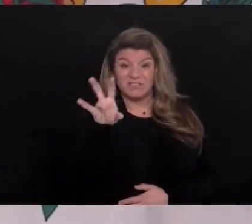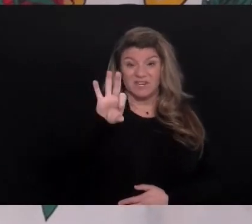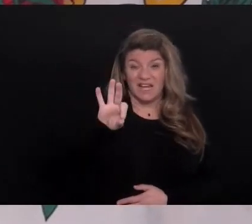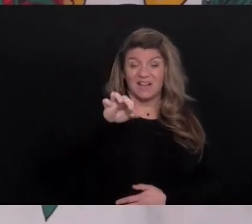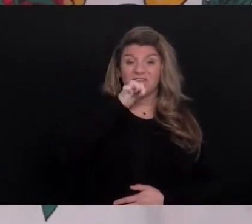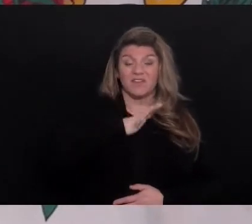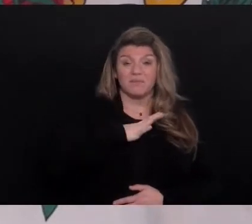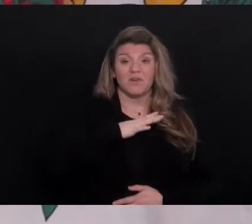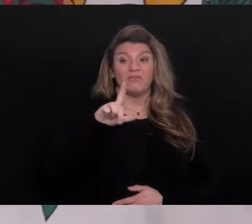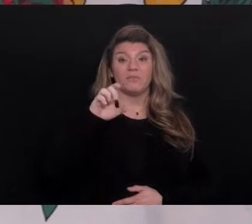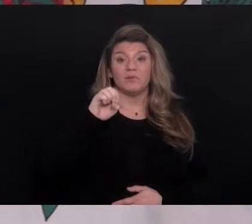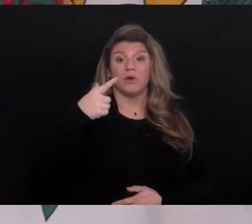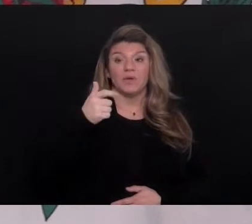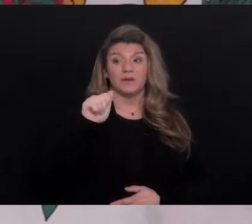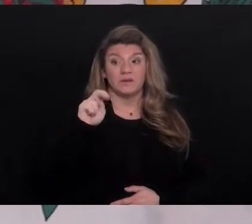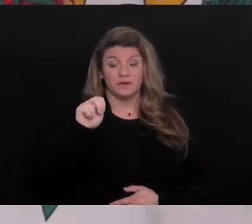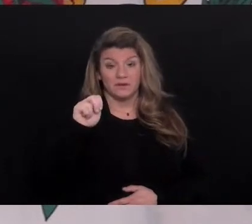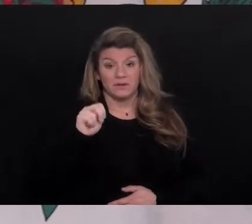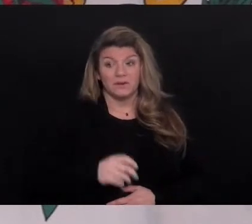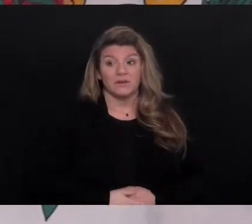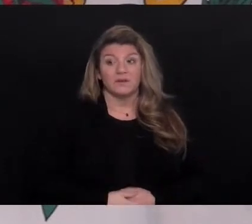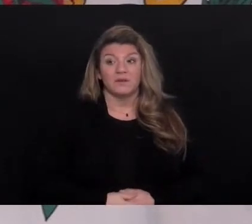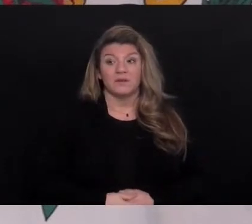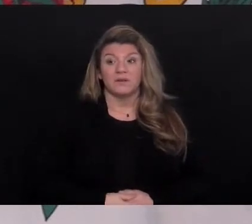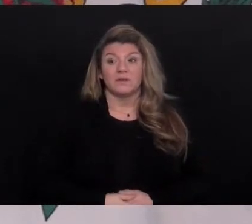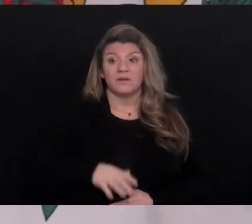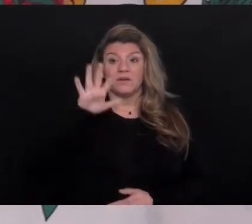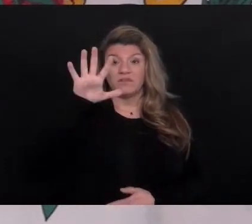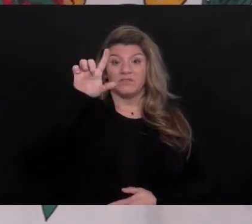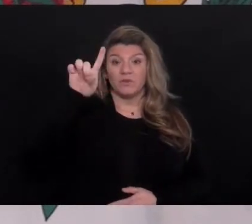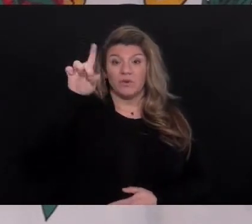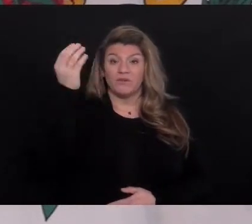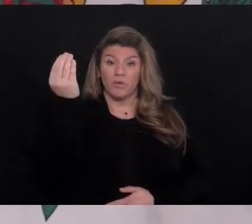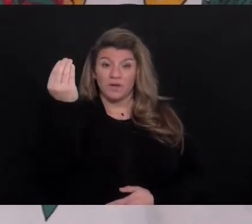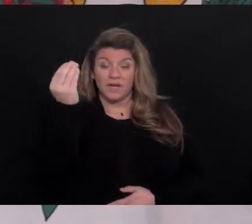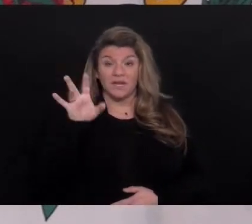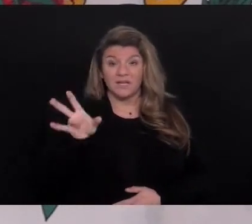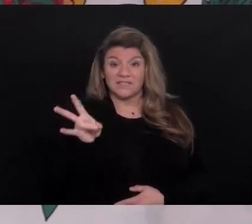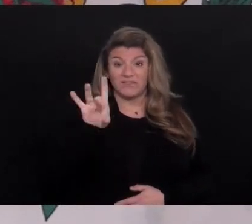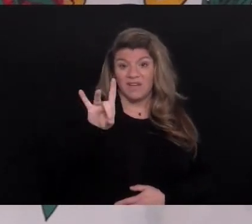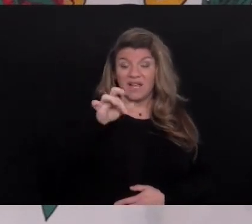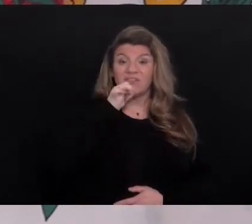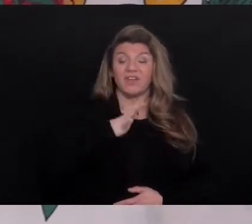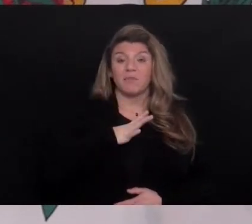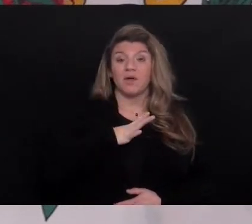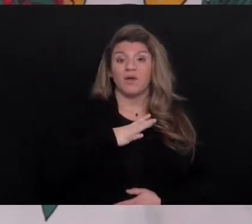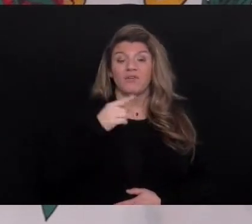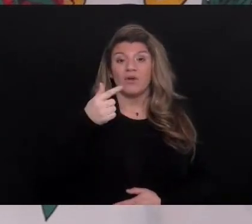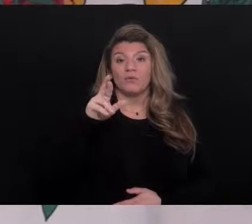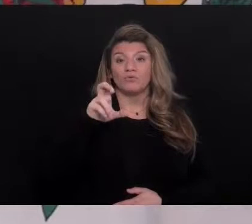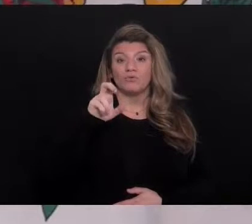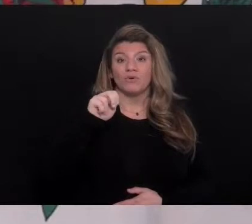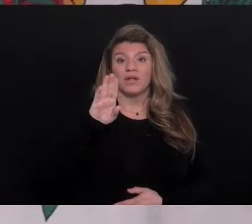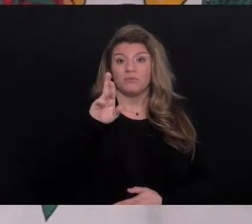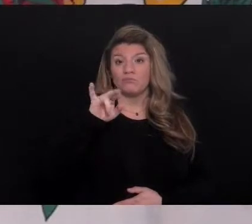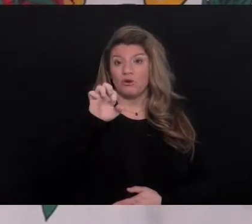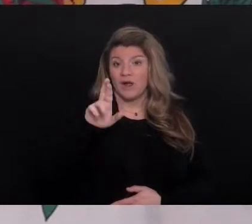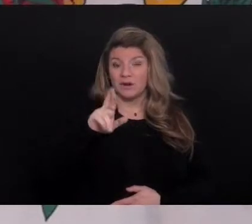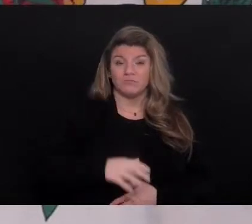79-year-old female from Logan County. The 5,114th death, a 78-year-old female from Greenbrier County.